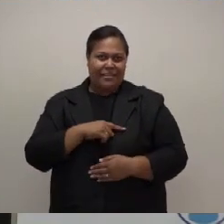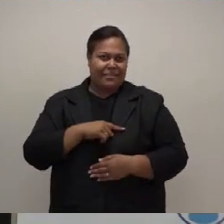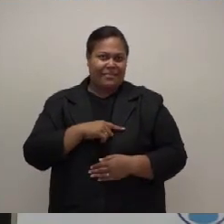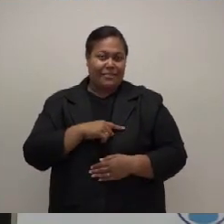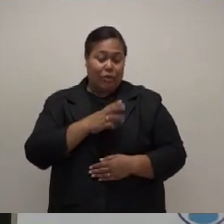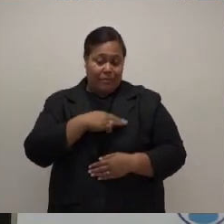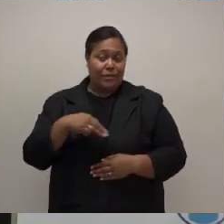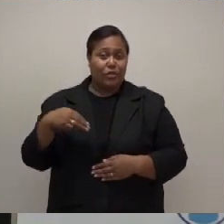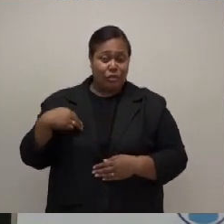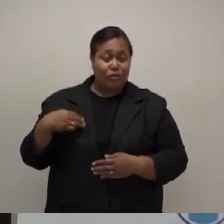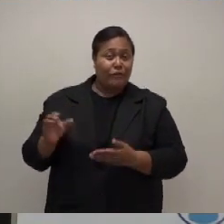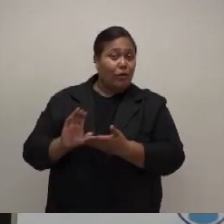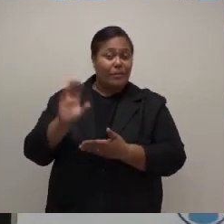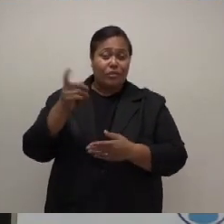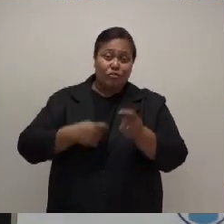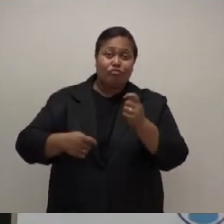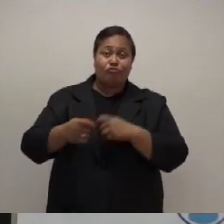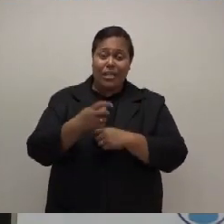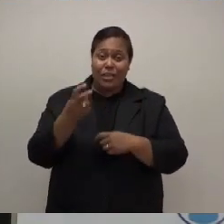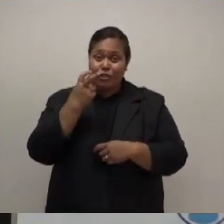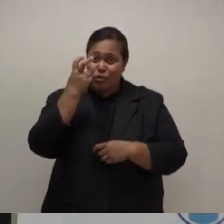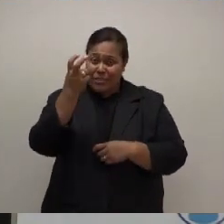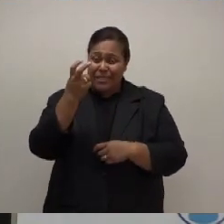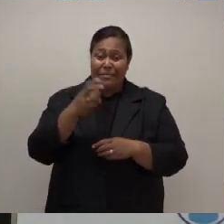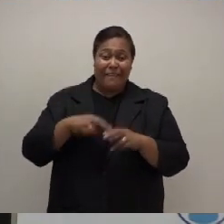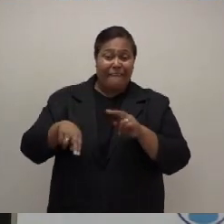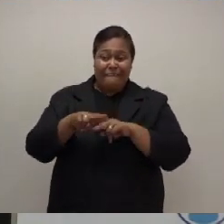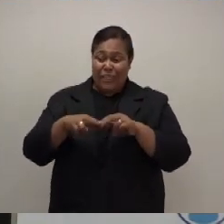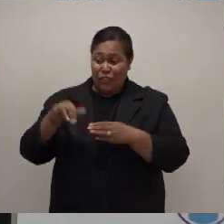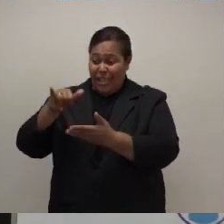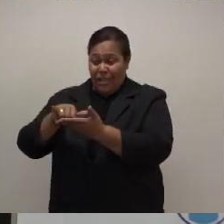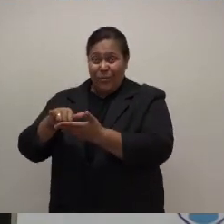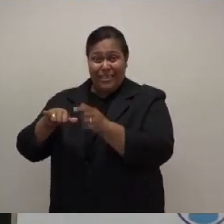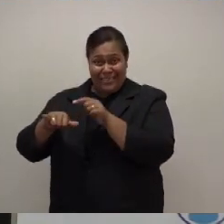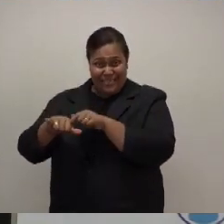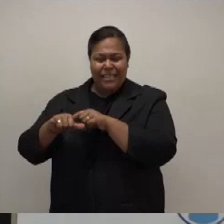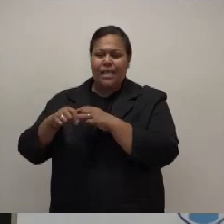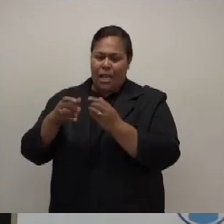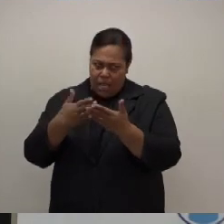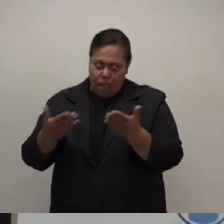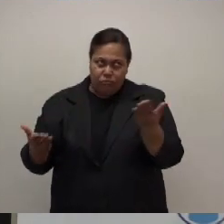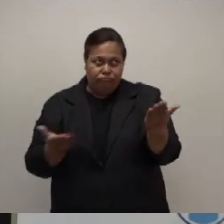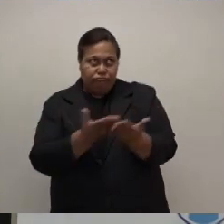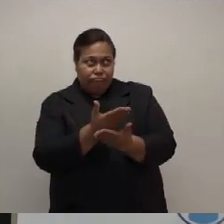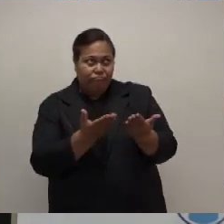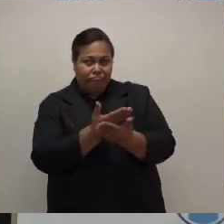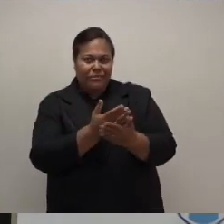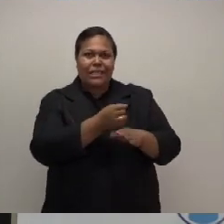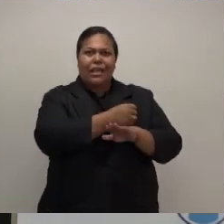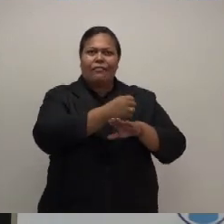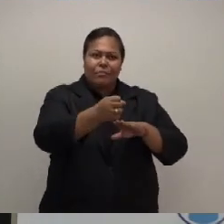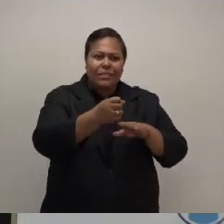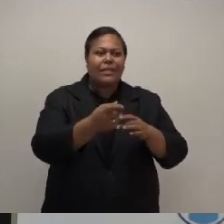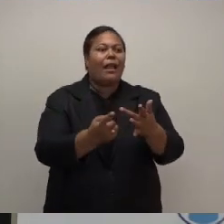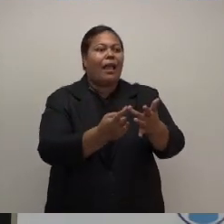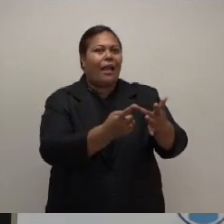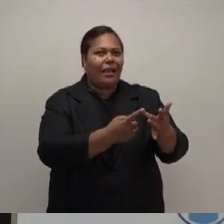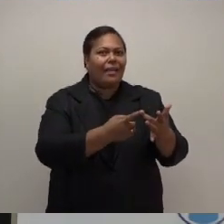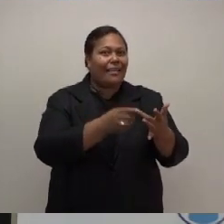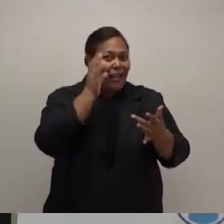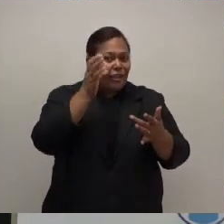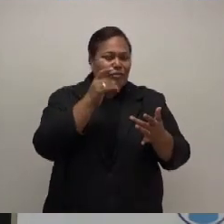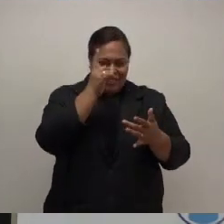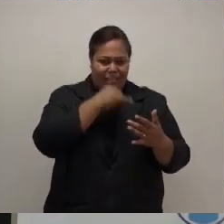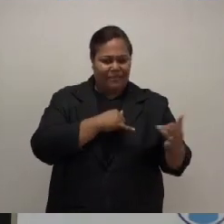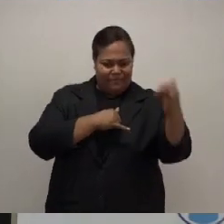Tourism, Fiji Airways and our medical experts are now liaising with governments to allow travelers from Tuvalu, Kiribati and Tonga to fly into